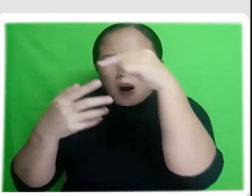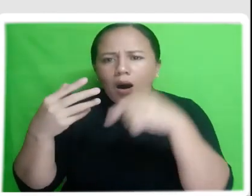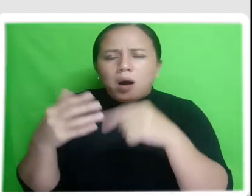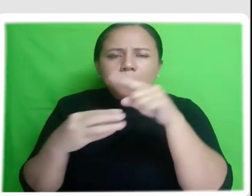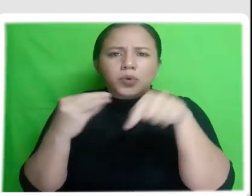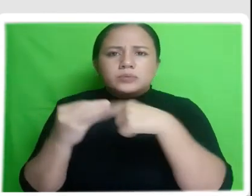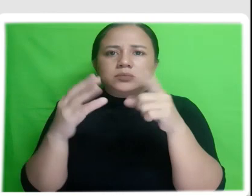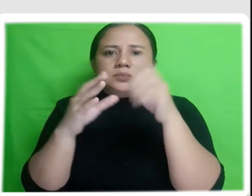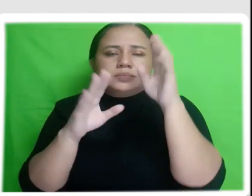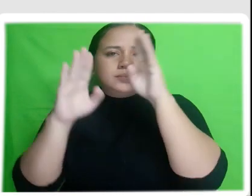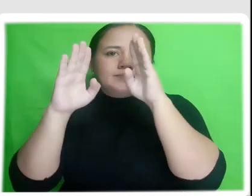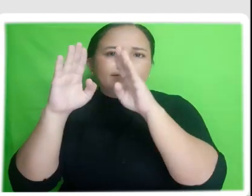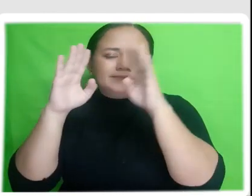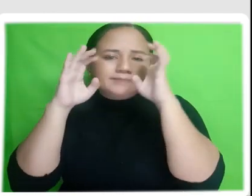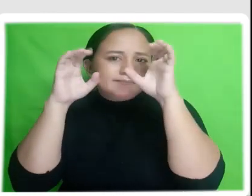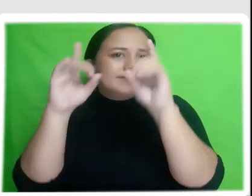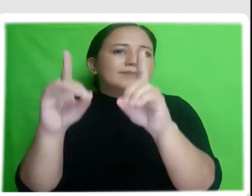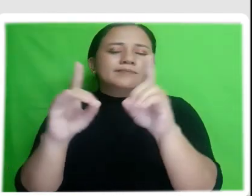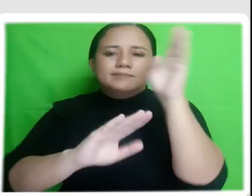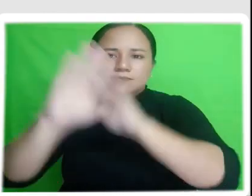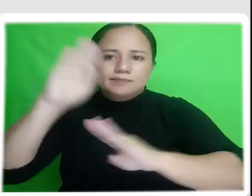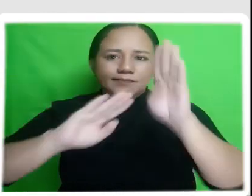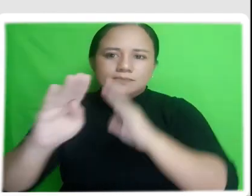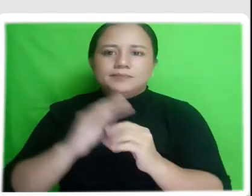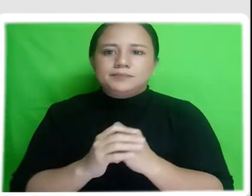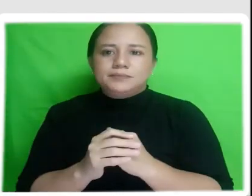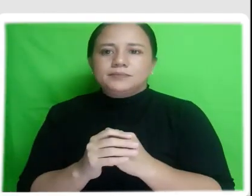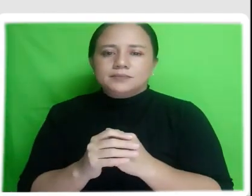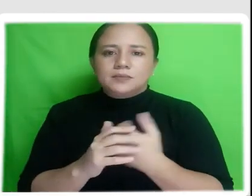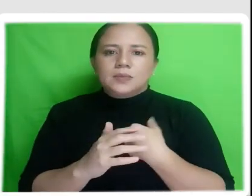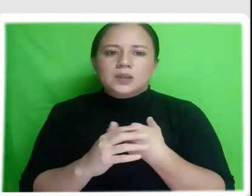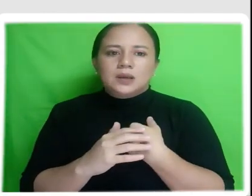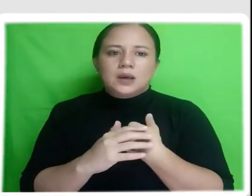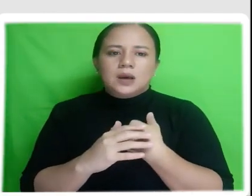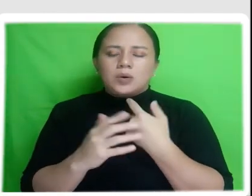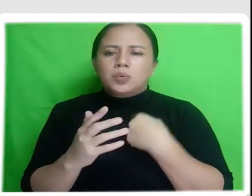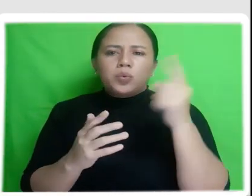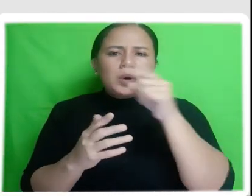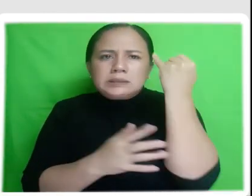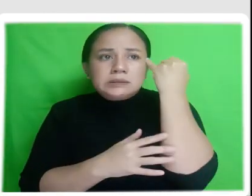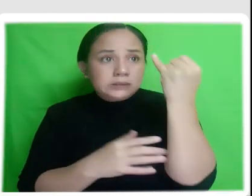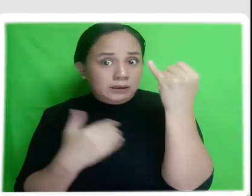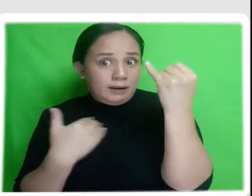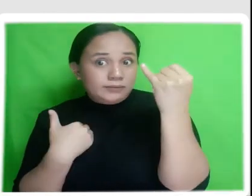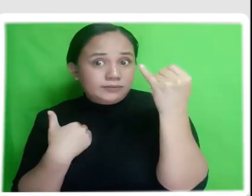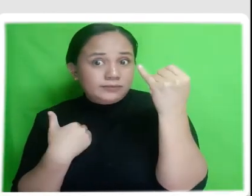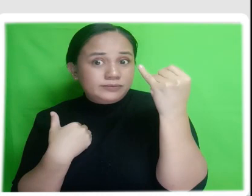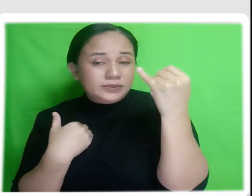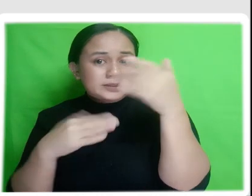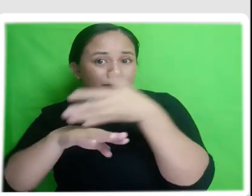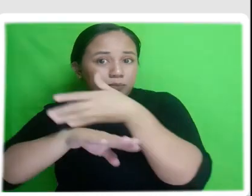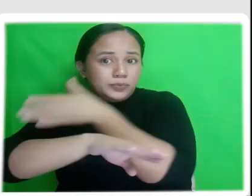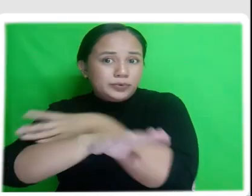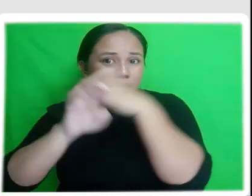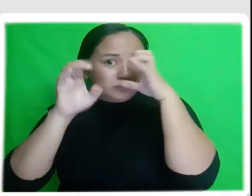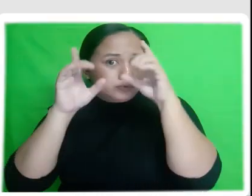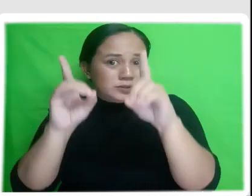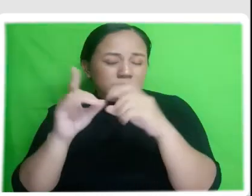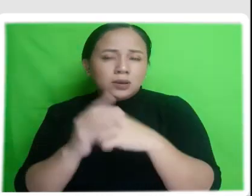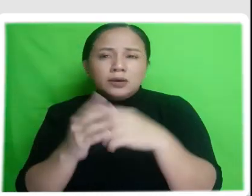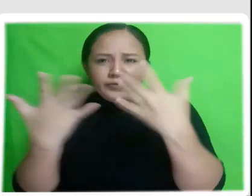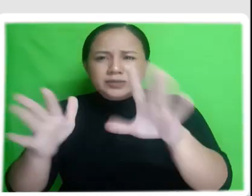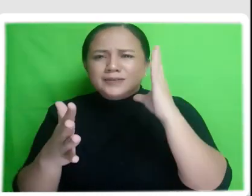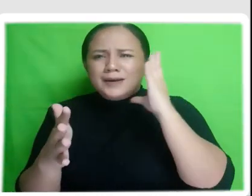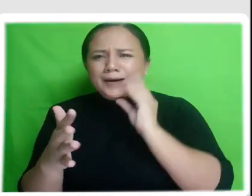issues? And thirdly, what ideas do you have on improving education, which you have learned